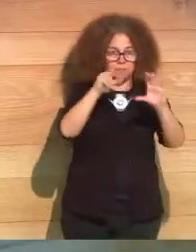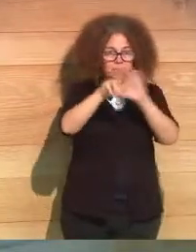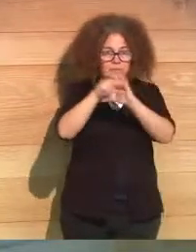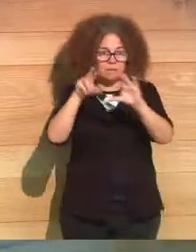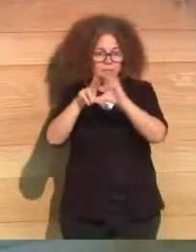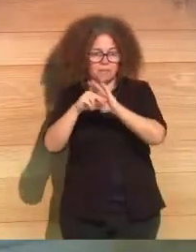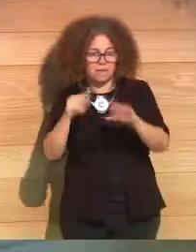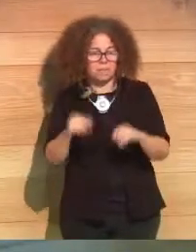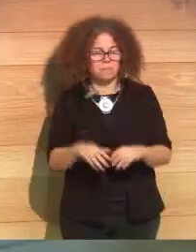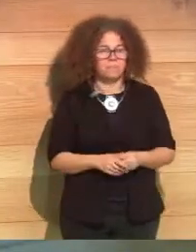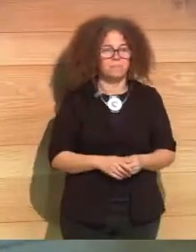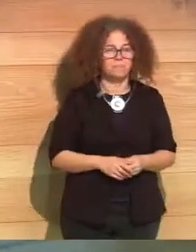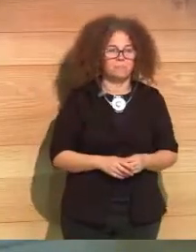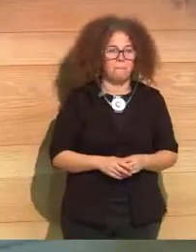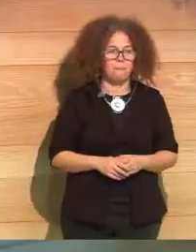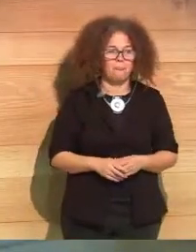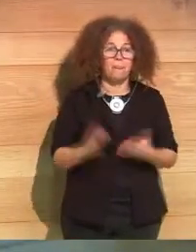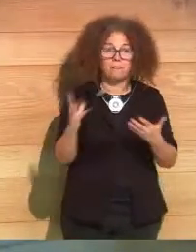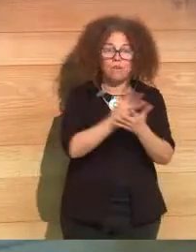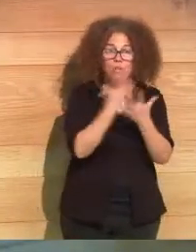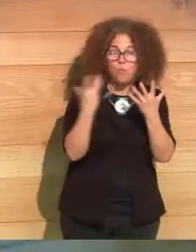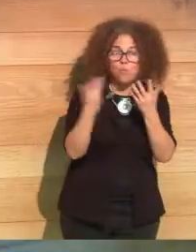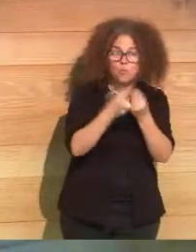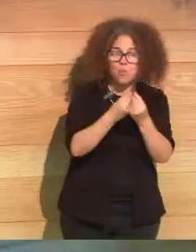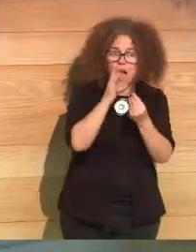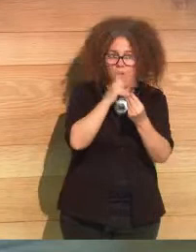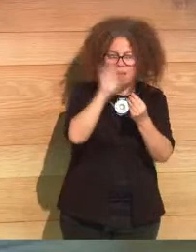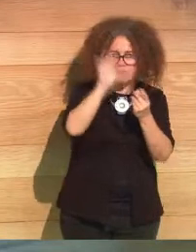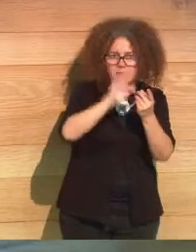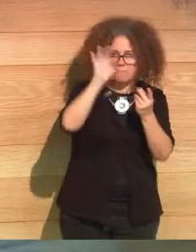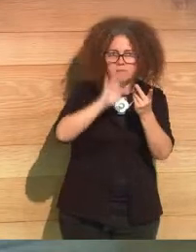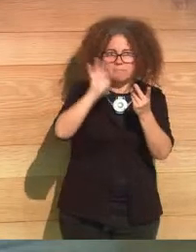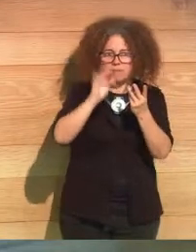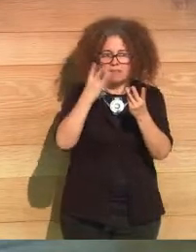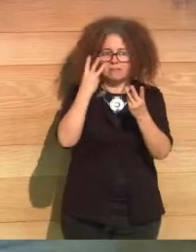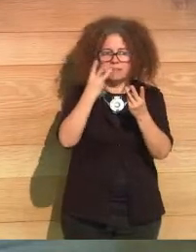pieces. Yep. We're going to see them all together.